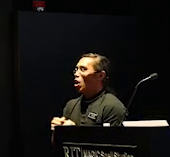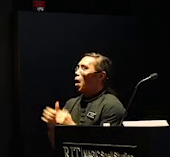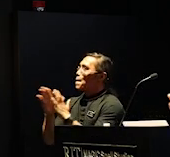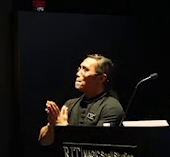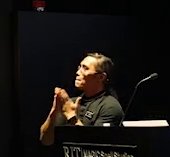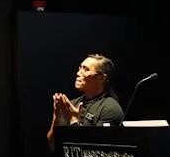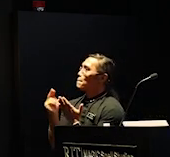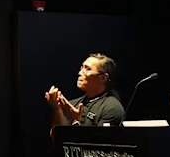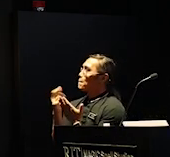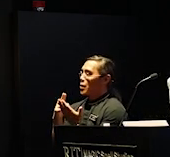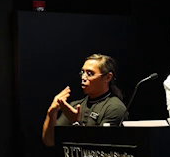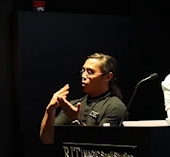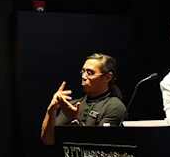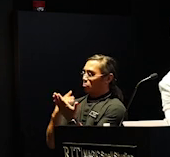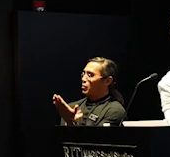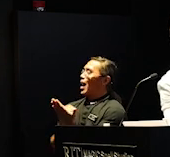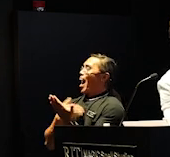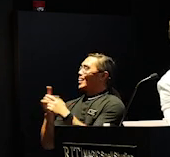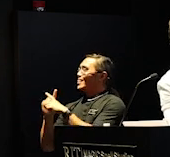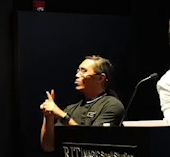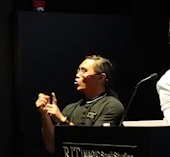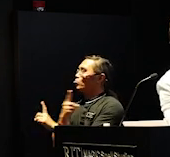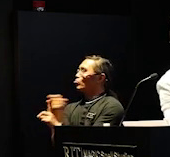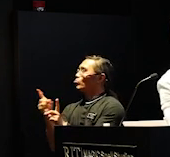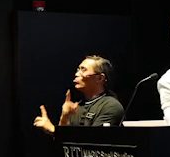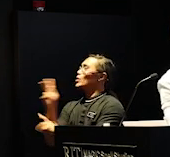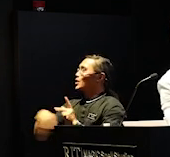it looked rough. It looked rough and rugged inside.